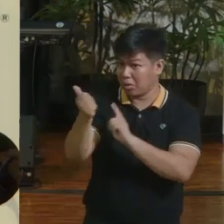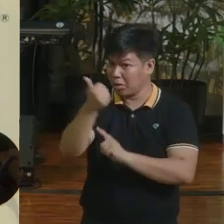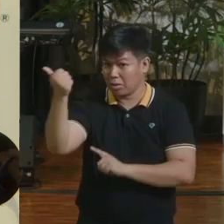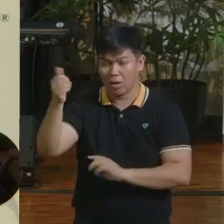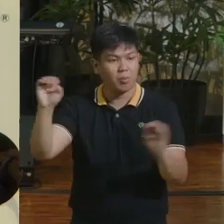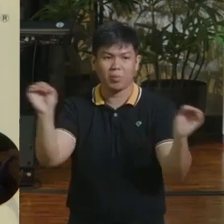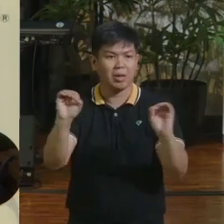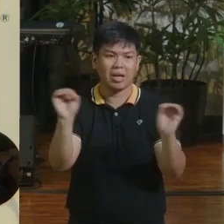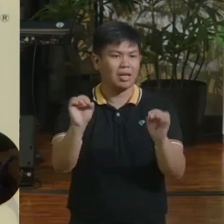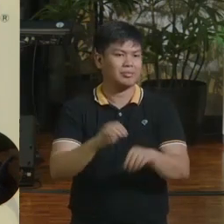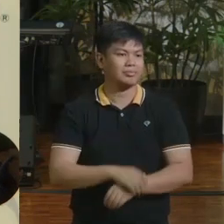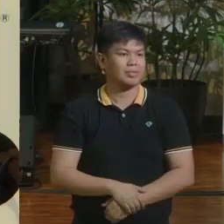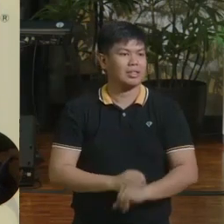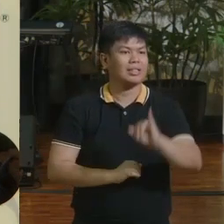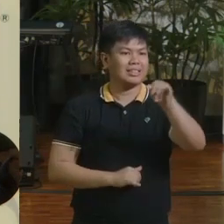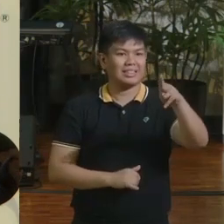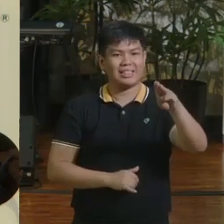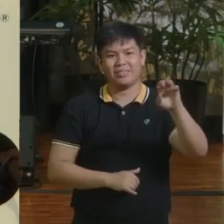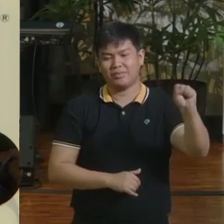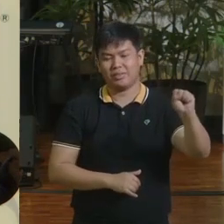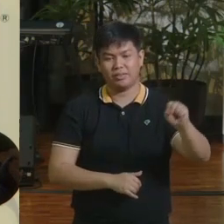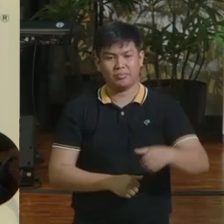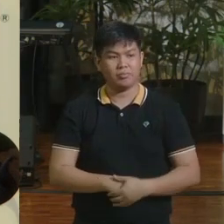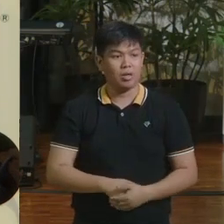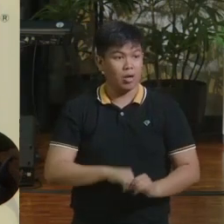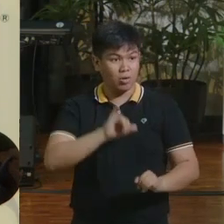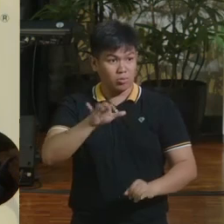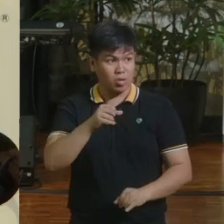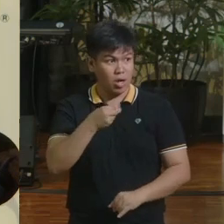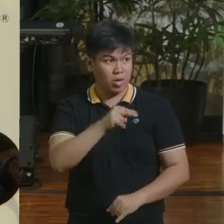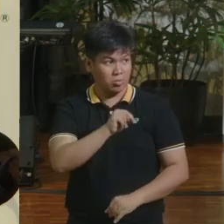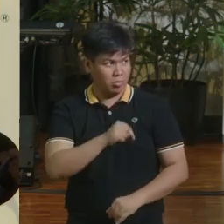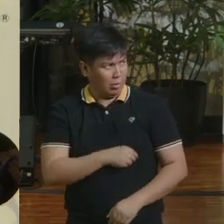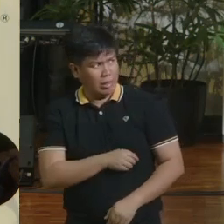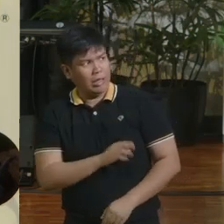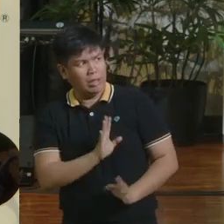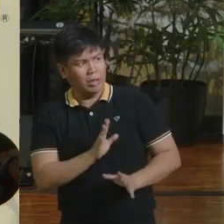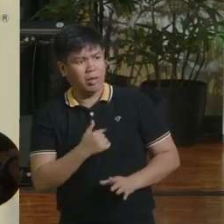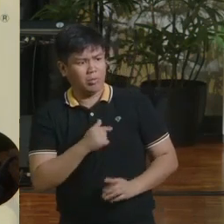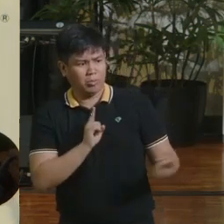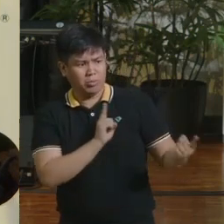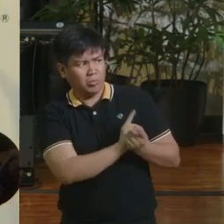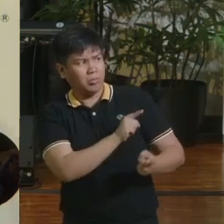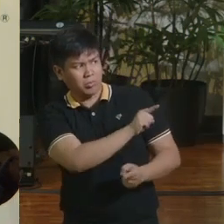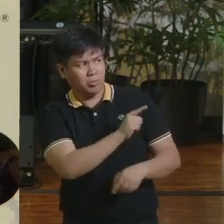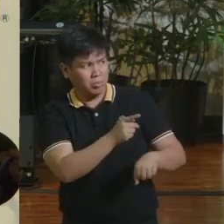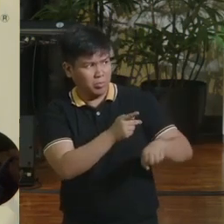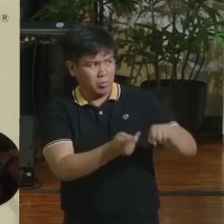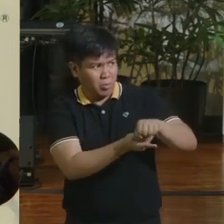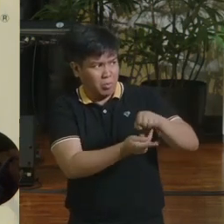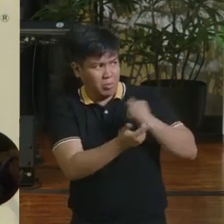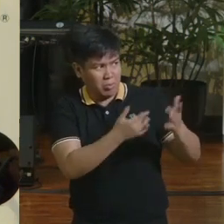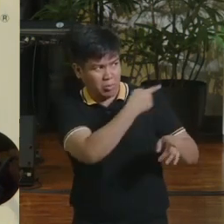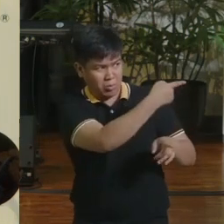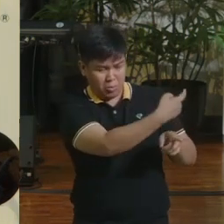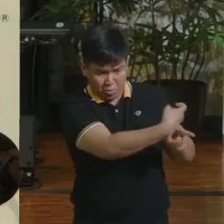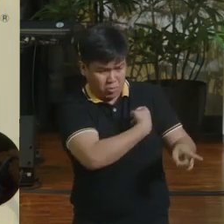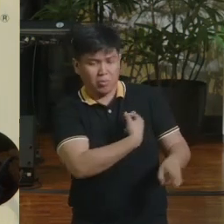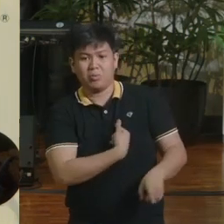James. Bakit? Takot sila sa kanya. O kaya, hindi sila, baka sila'y kalat-kalat. Marami silang